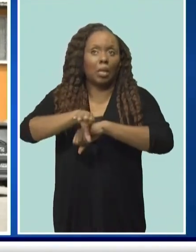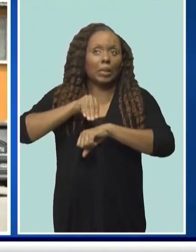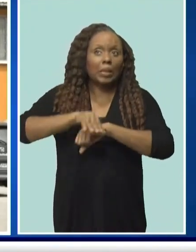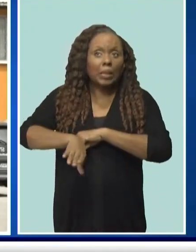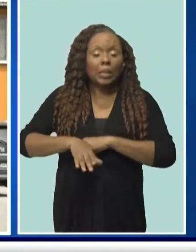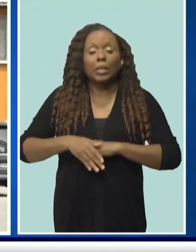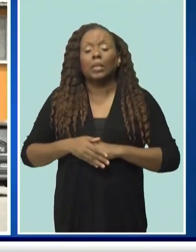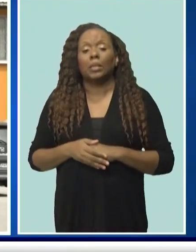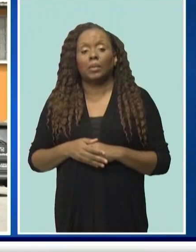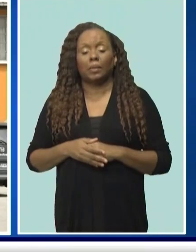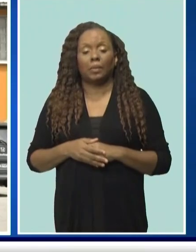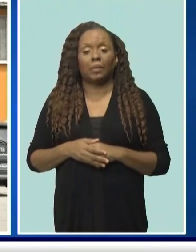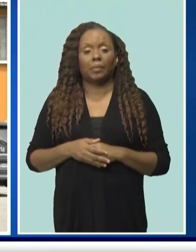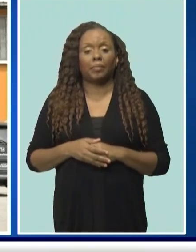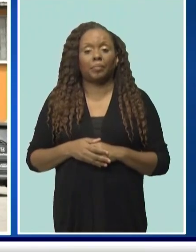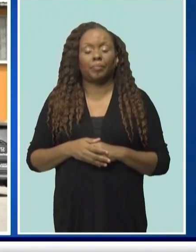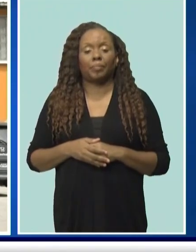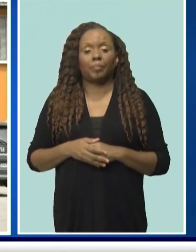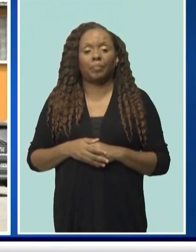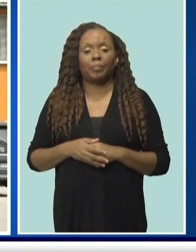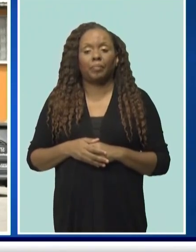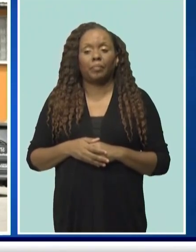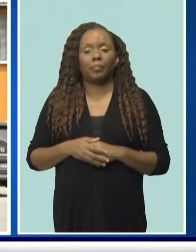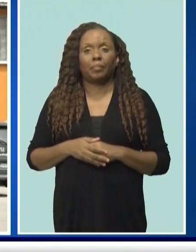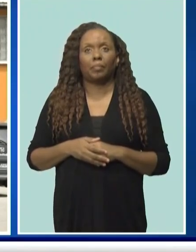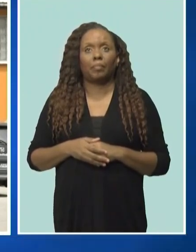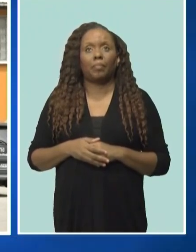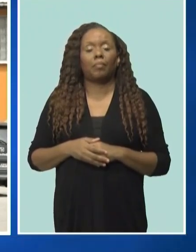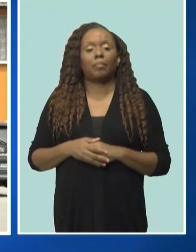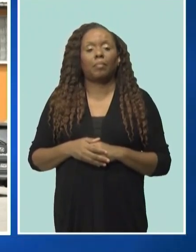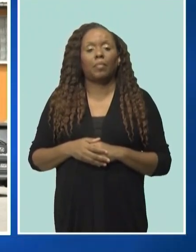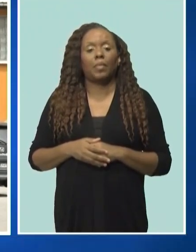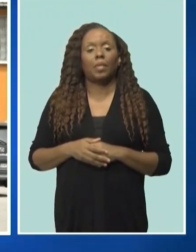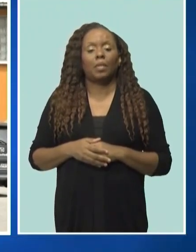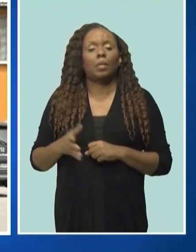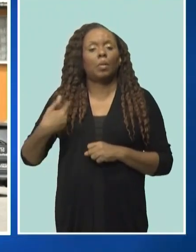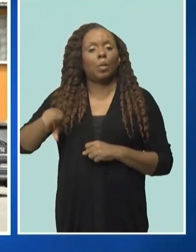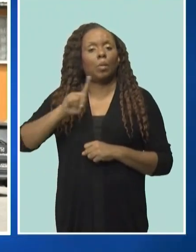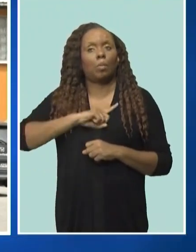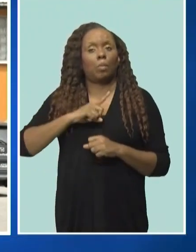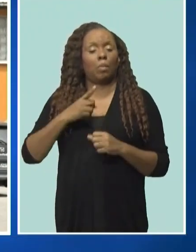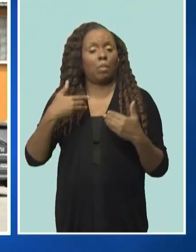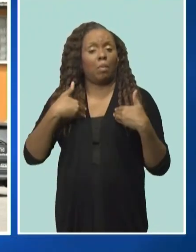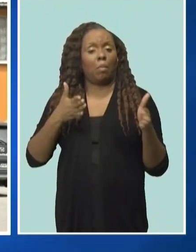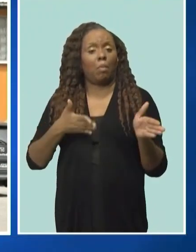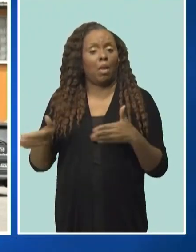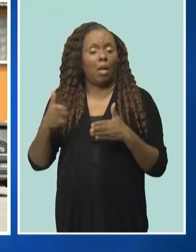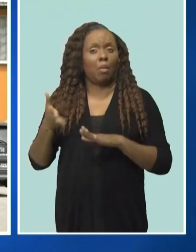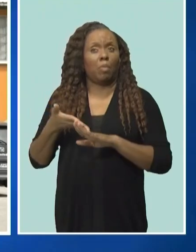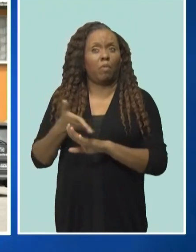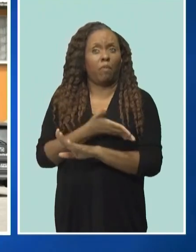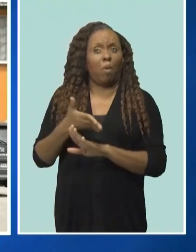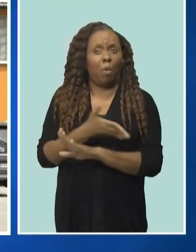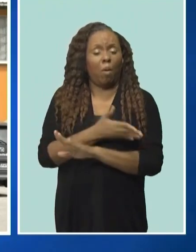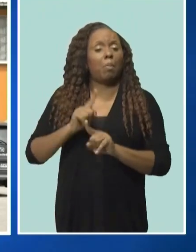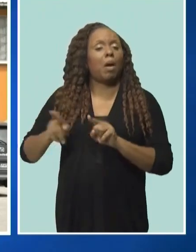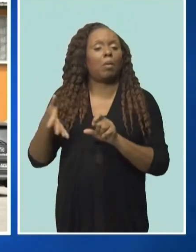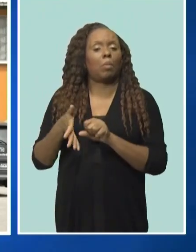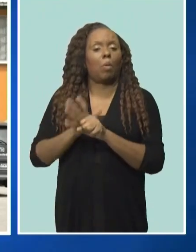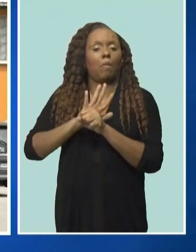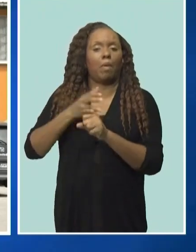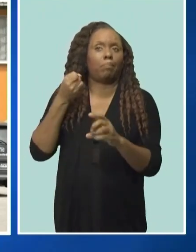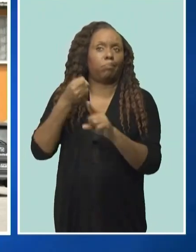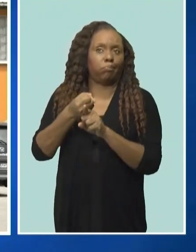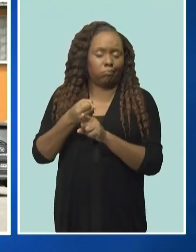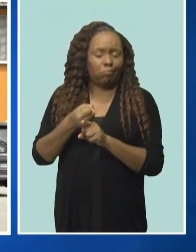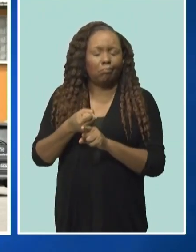have also, for a long time, but COVID kind of knocked out of our wind, where we were actually seeking to ask the